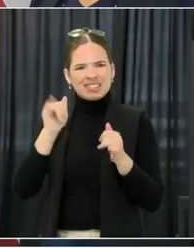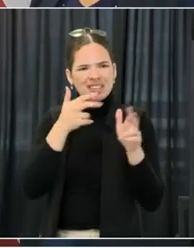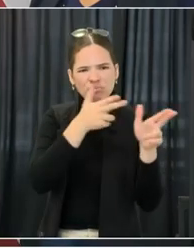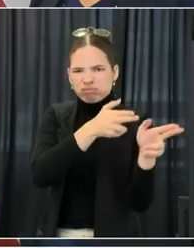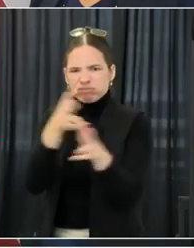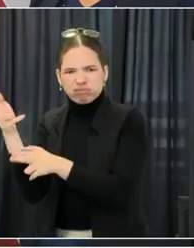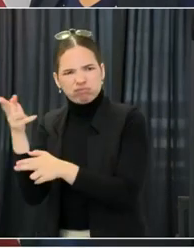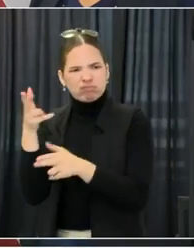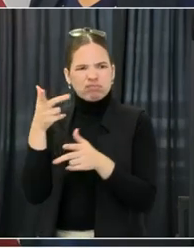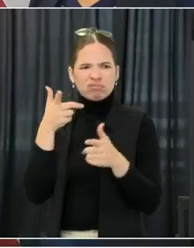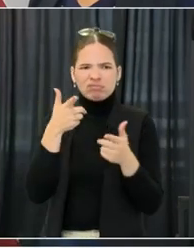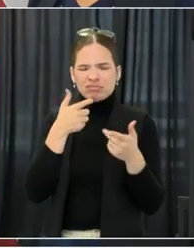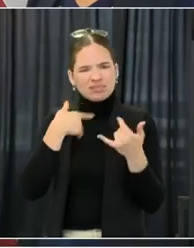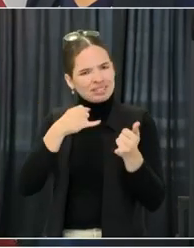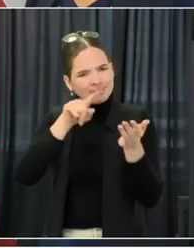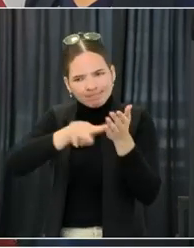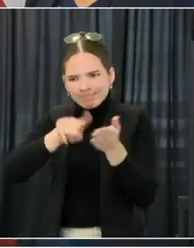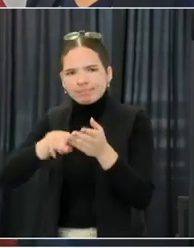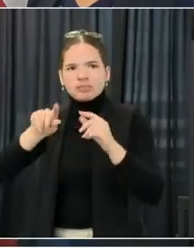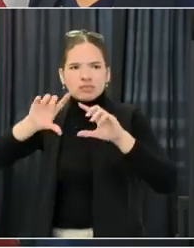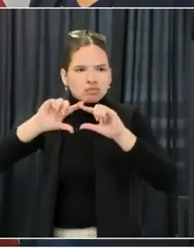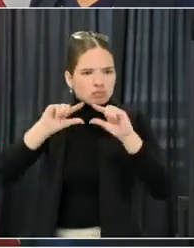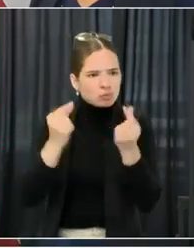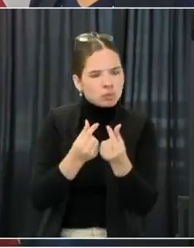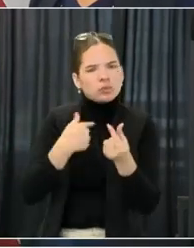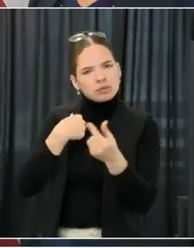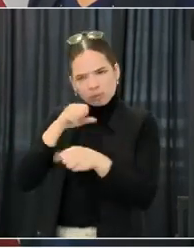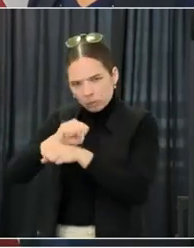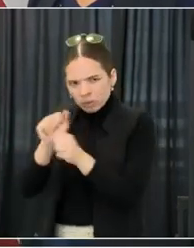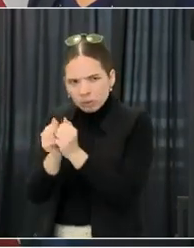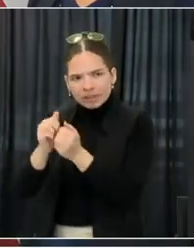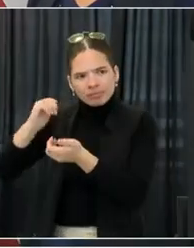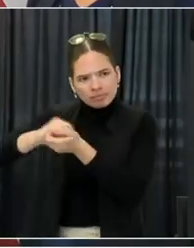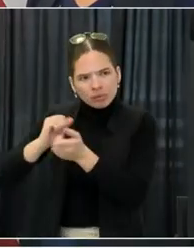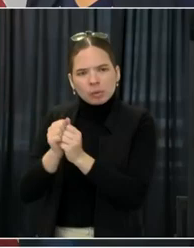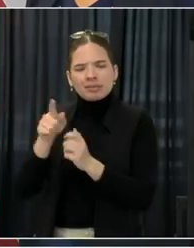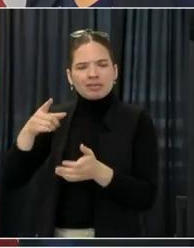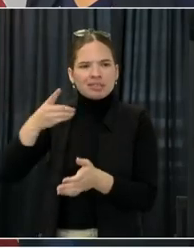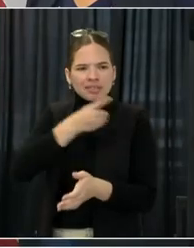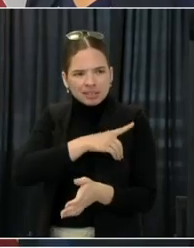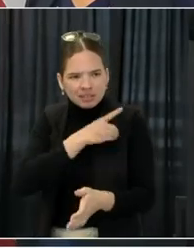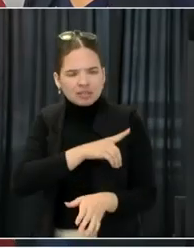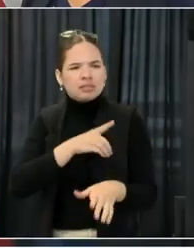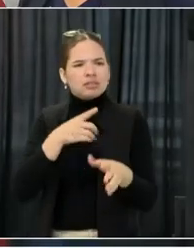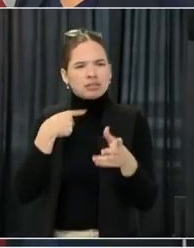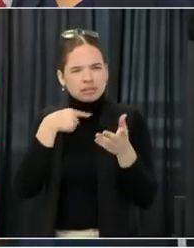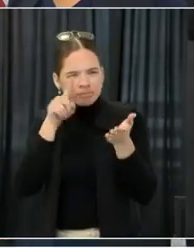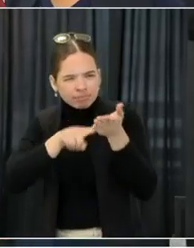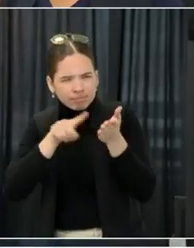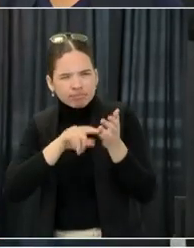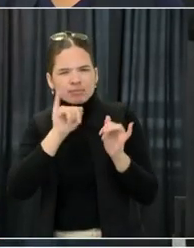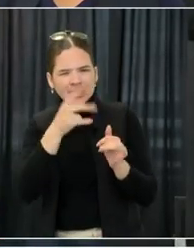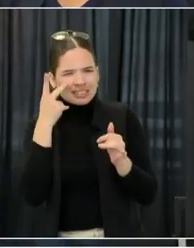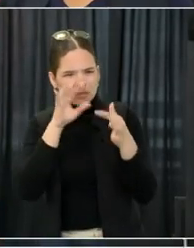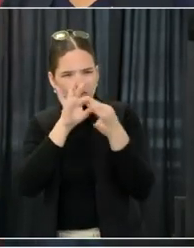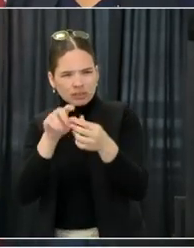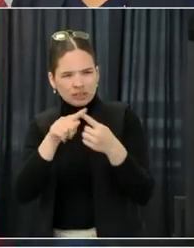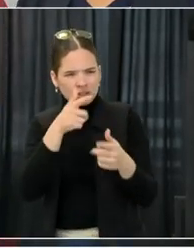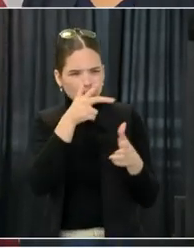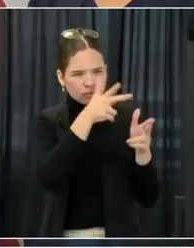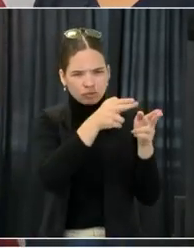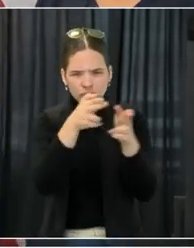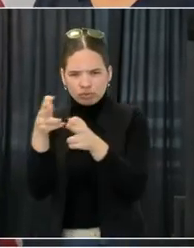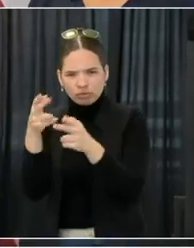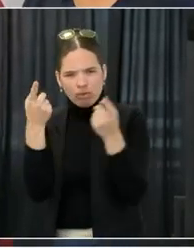have worked very closely with MPD detectives to look at the science, look at this handgun that's connected to this shooting, and this